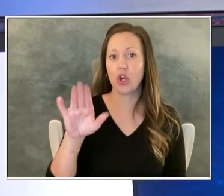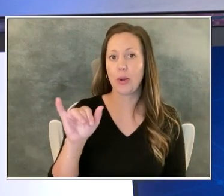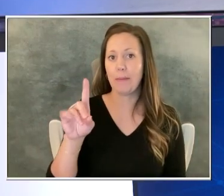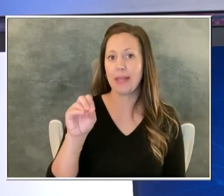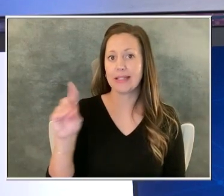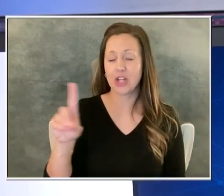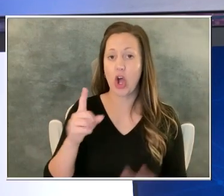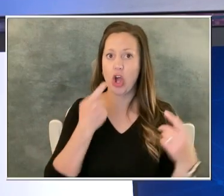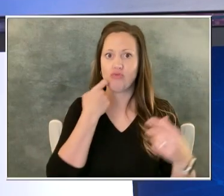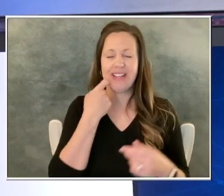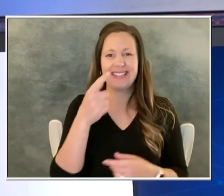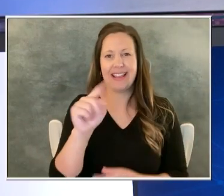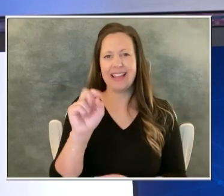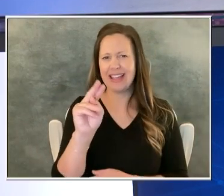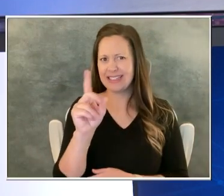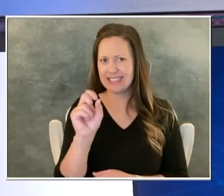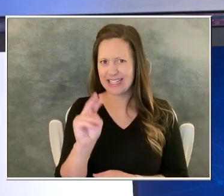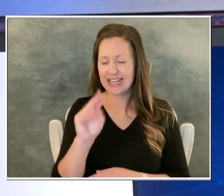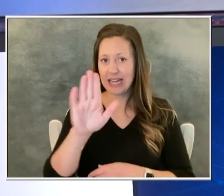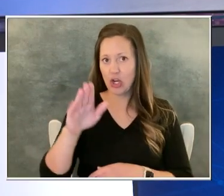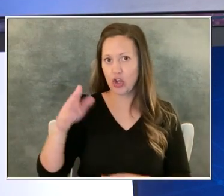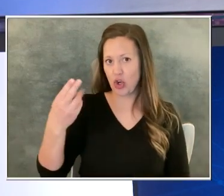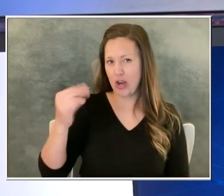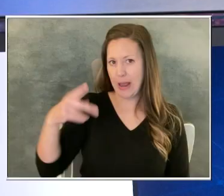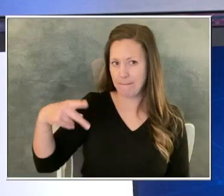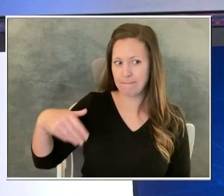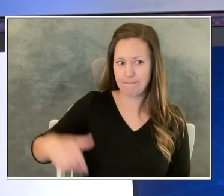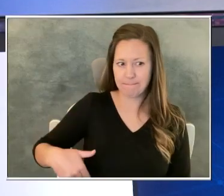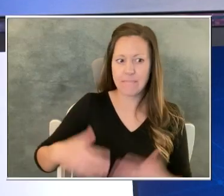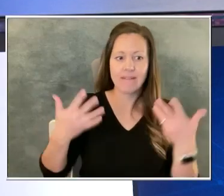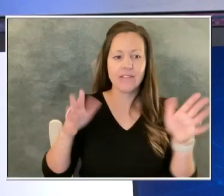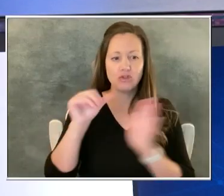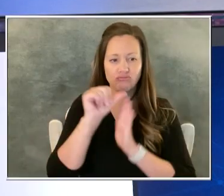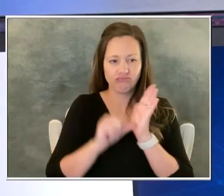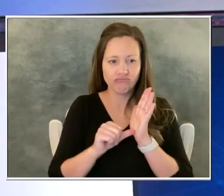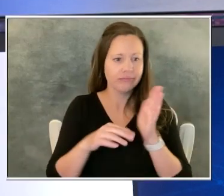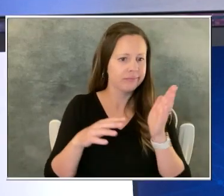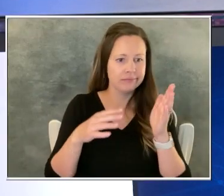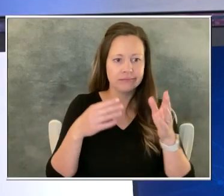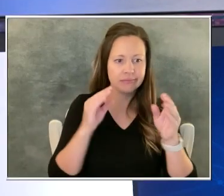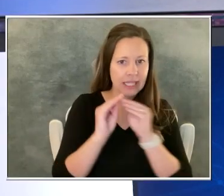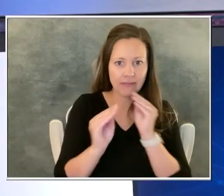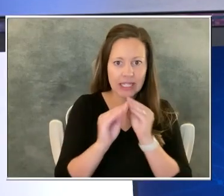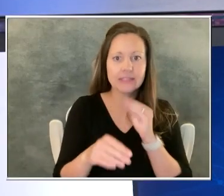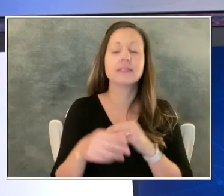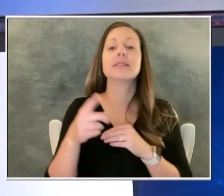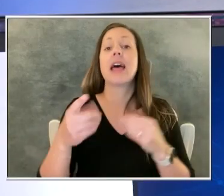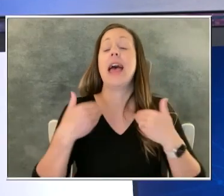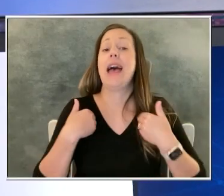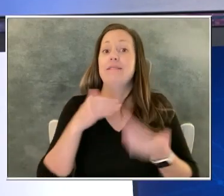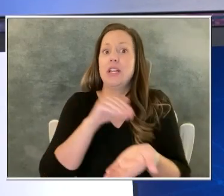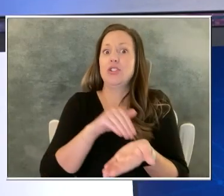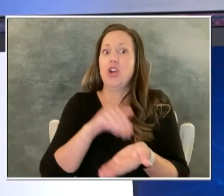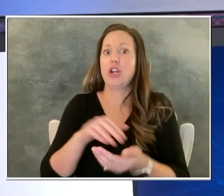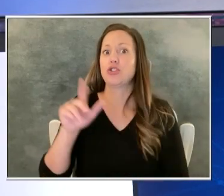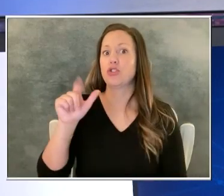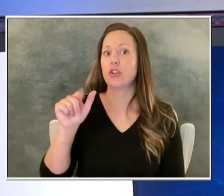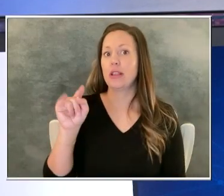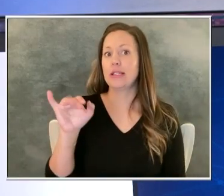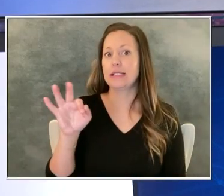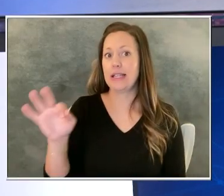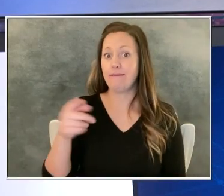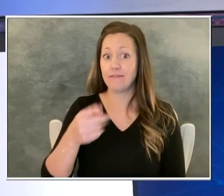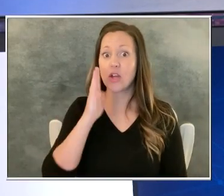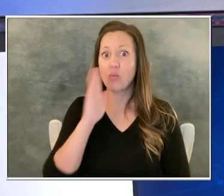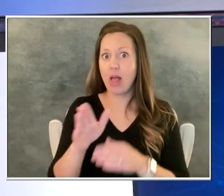on the tendons in her hip. A pain management specialist, Dr. Usman Latif, performed that procedure. He's going to join us here in just a